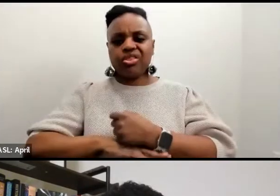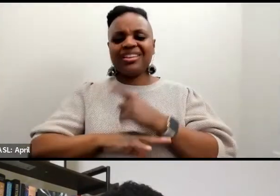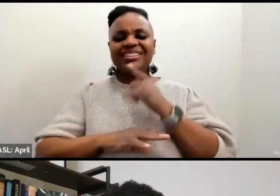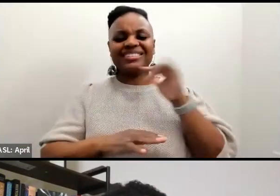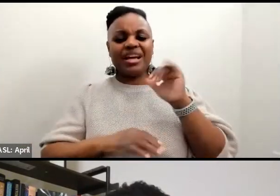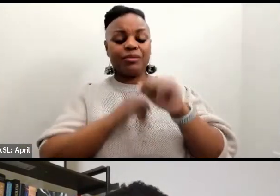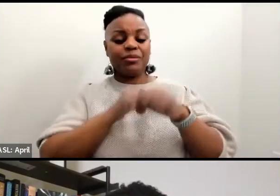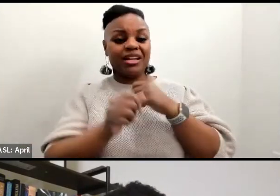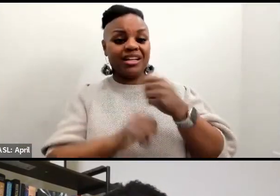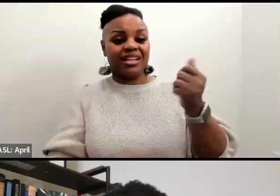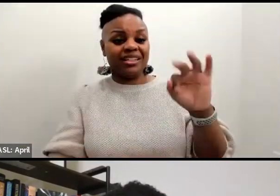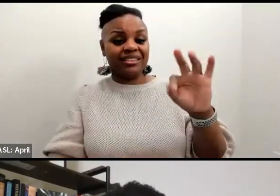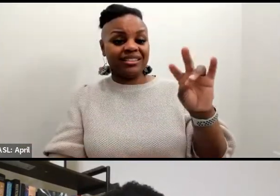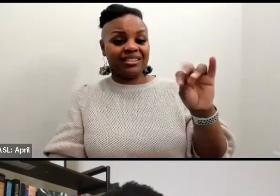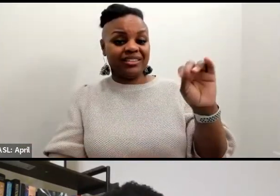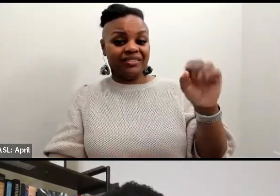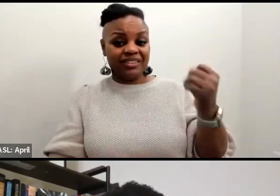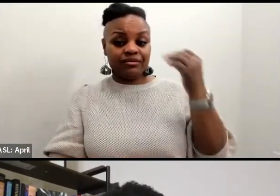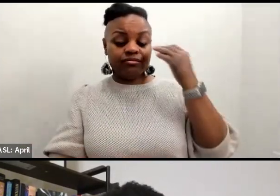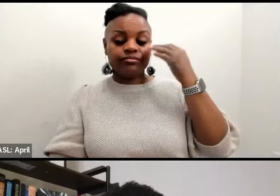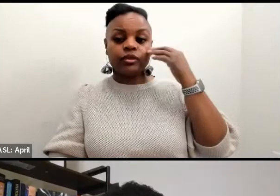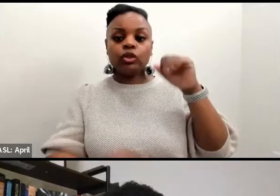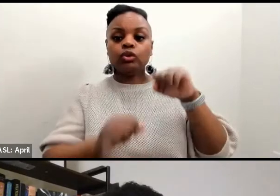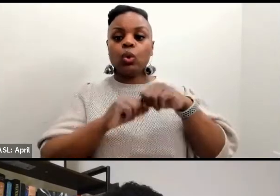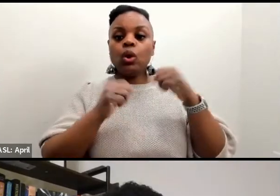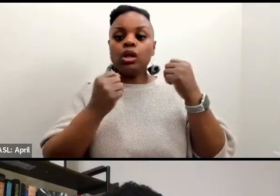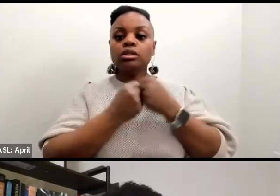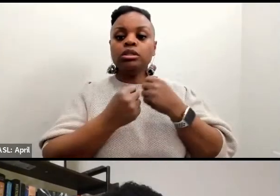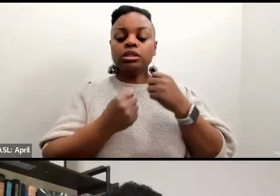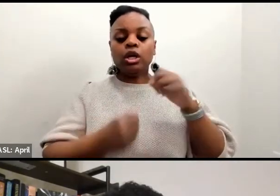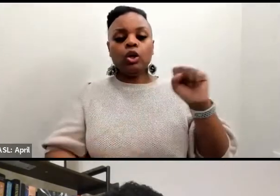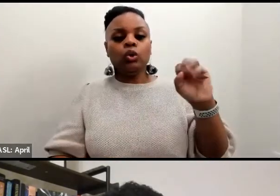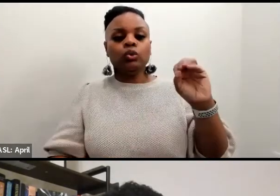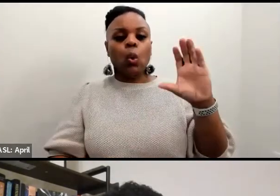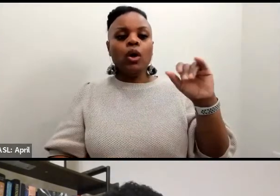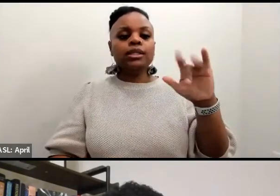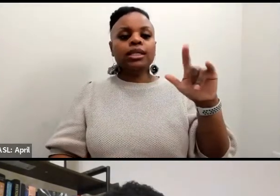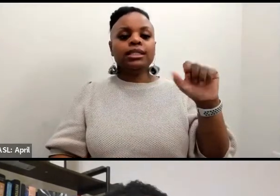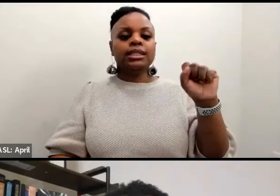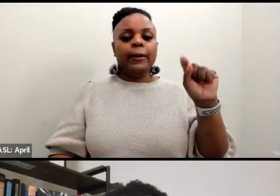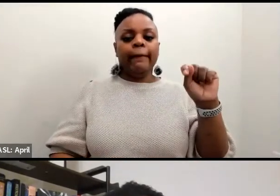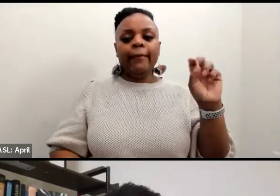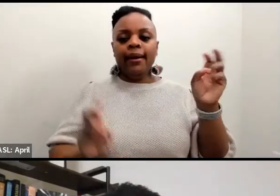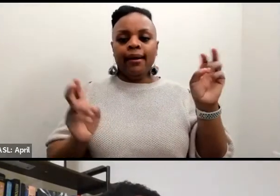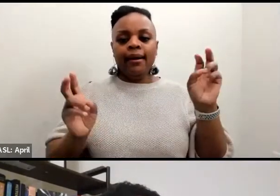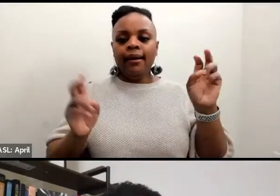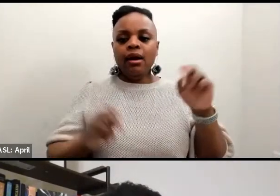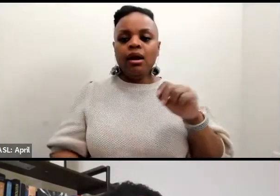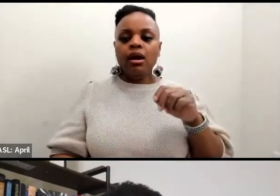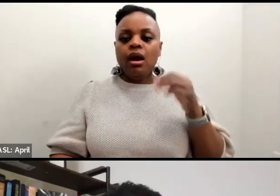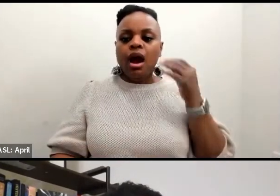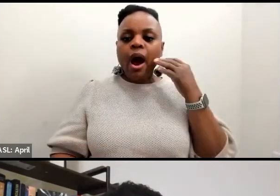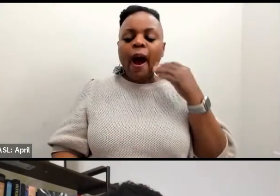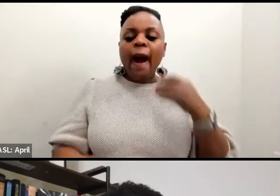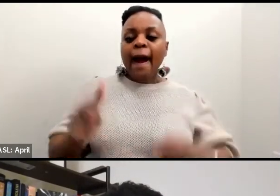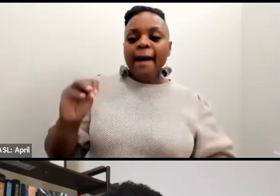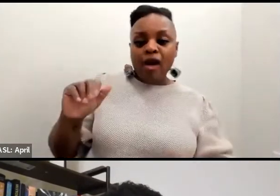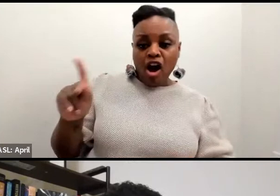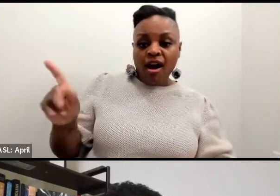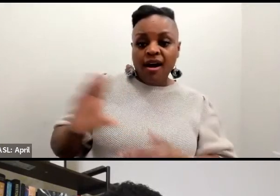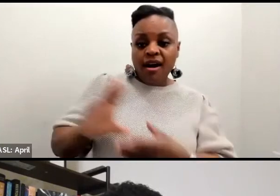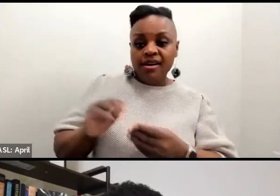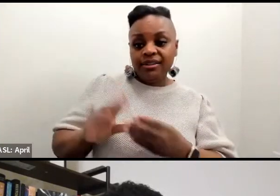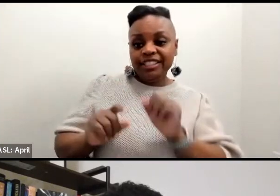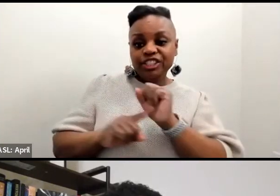Mubarak's National Democratic Party unraveled in the late 2000s, I think this was the main error that the Brotherhood fell in. They really never had a clear-cut